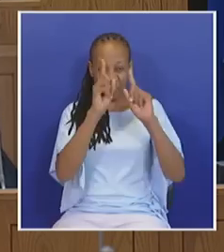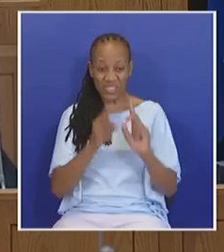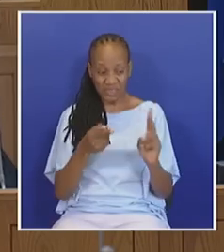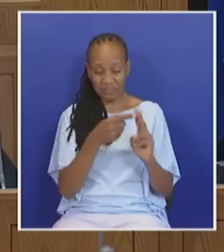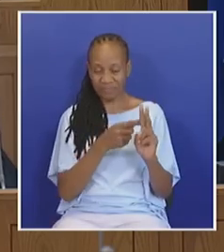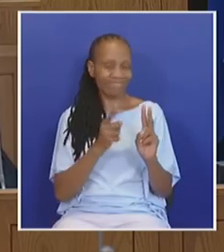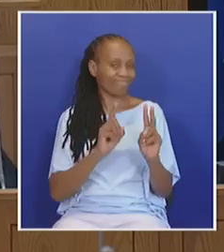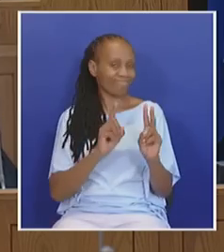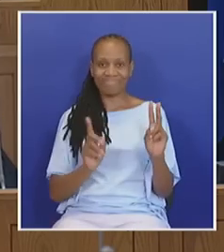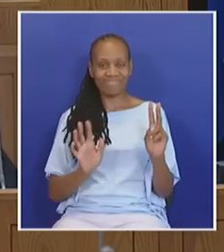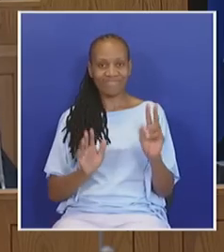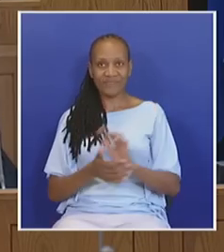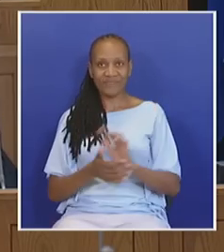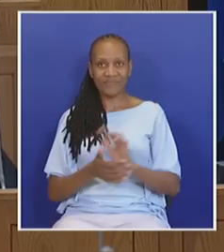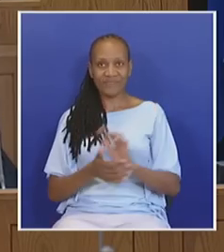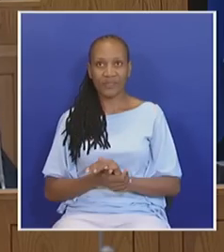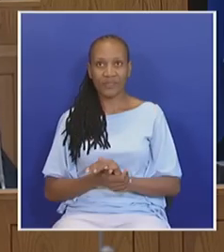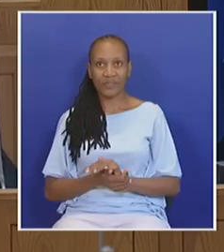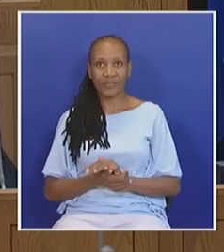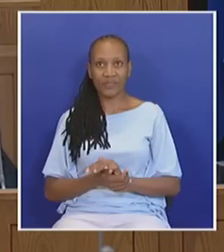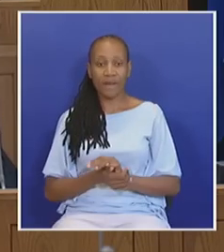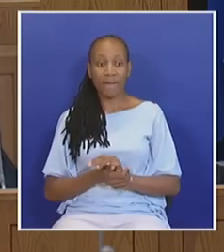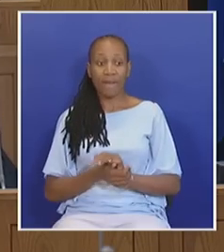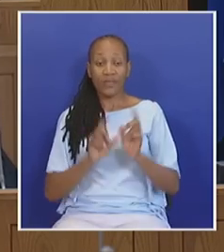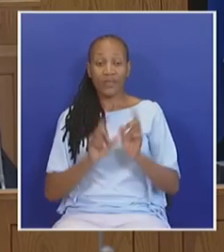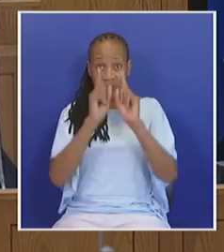Special delegates and permanent delegates may vote.